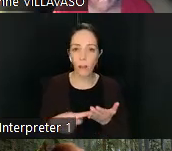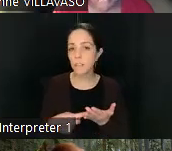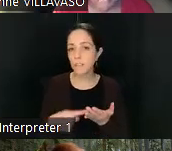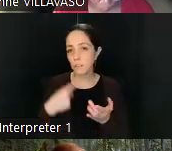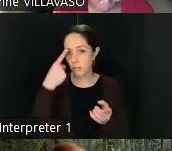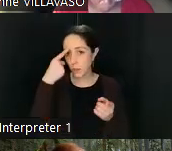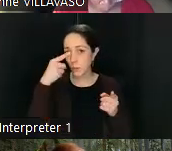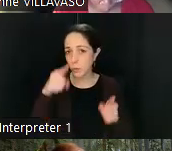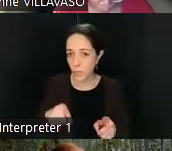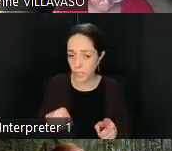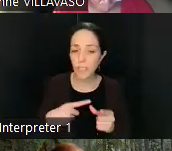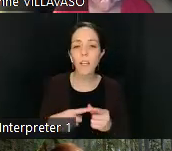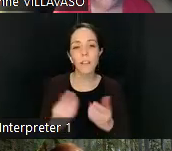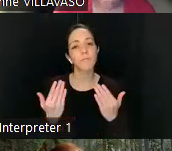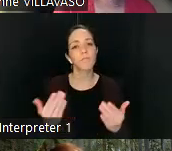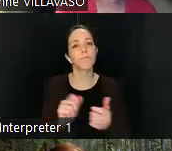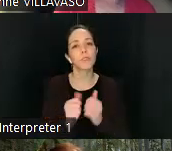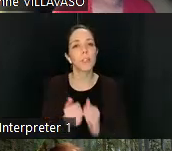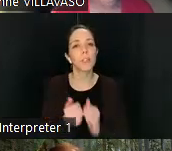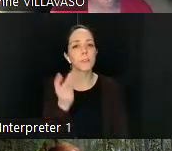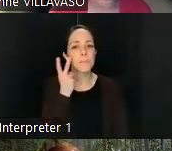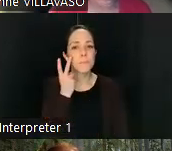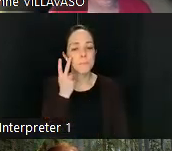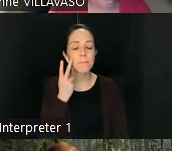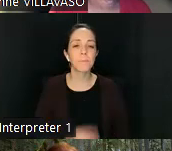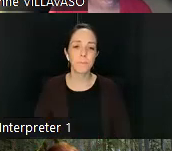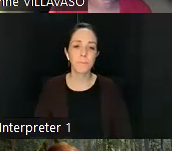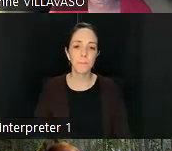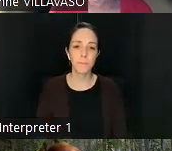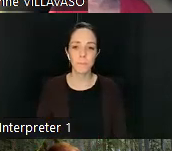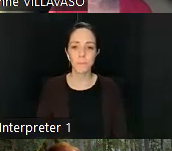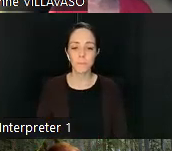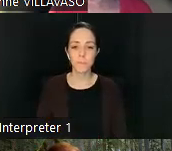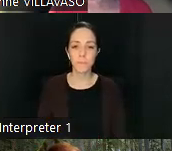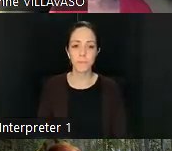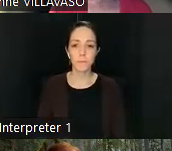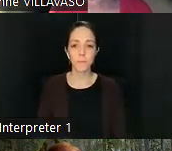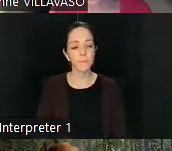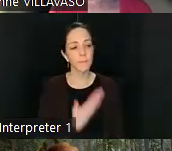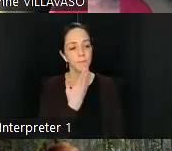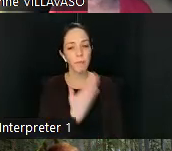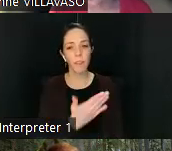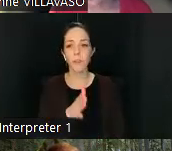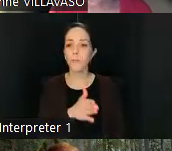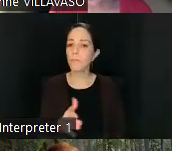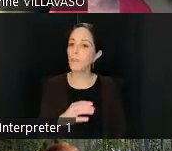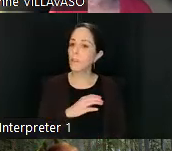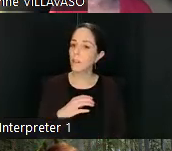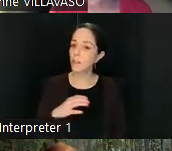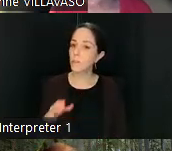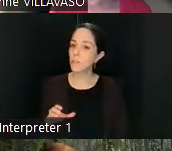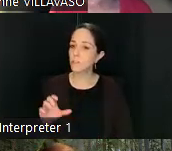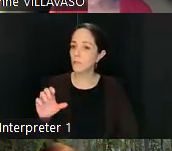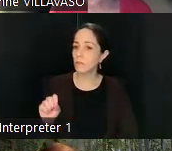change. Thank you. Commissioner Sophia, would you like to